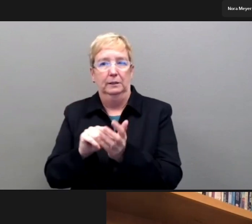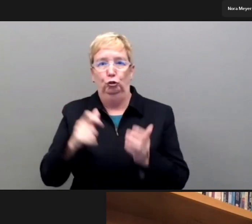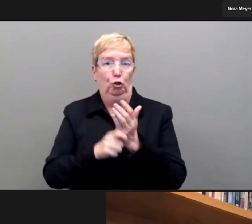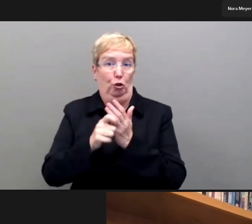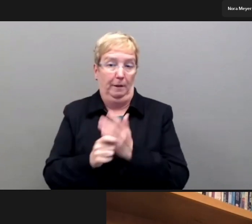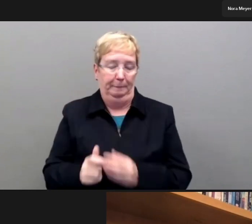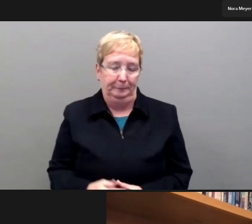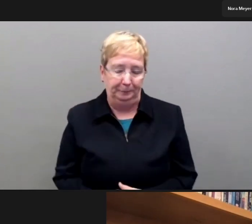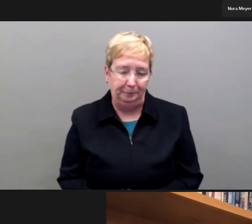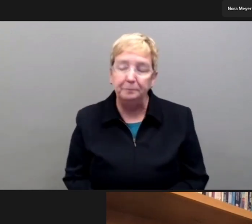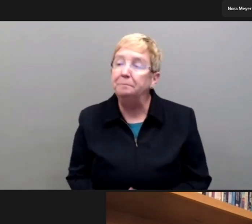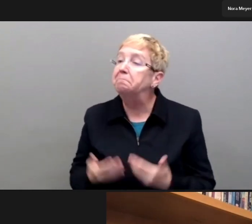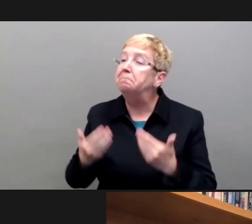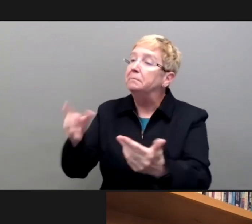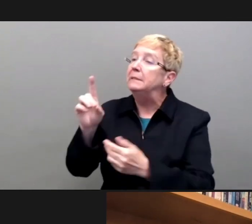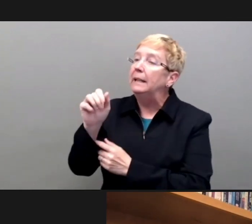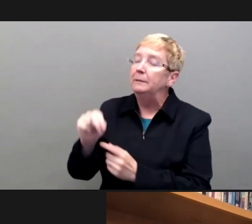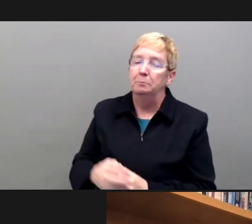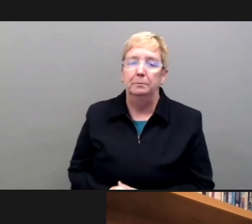ahead.